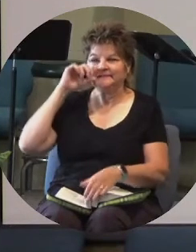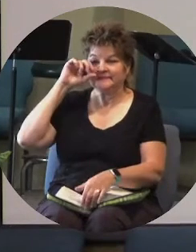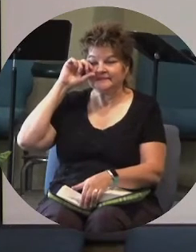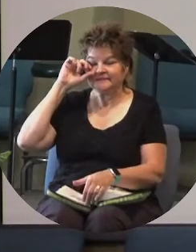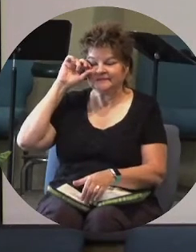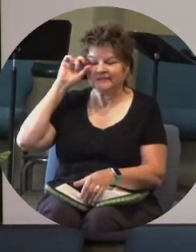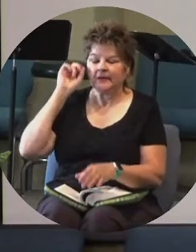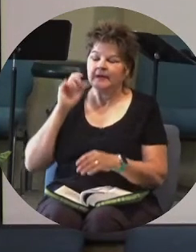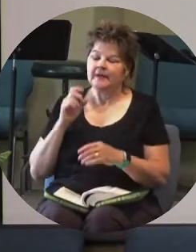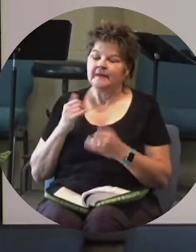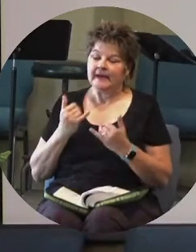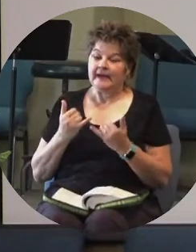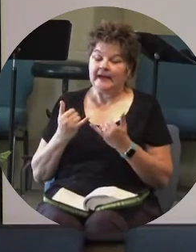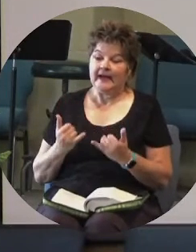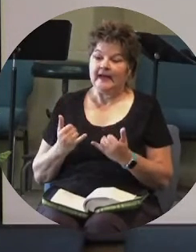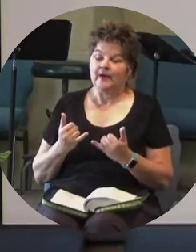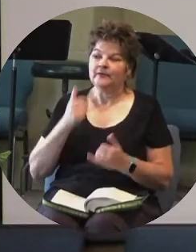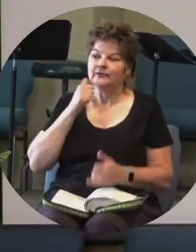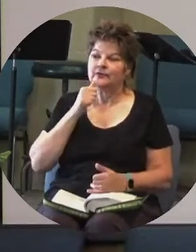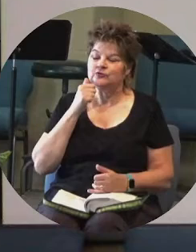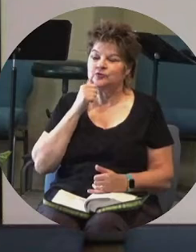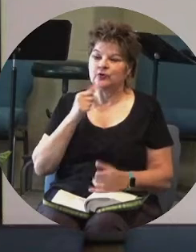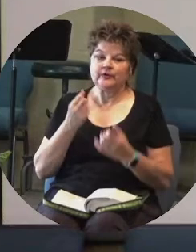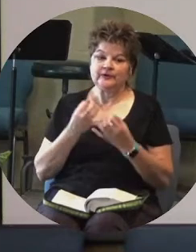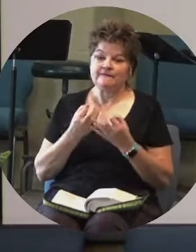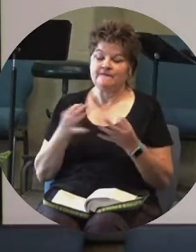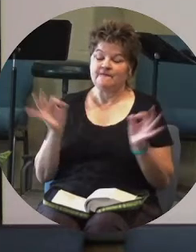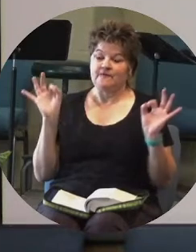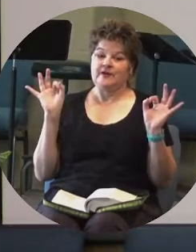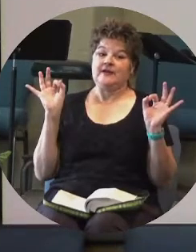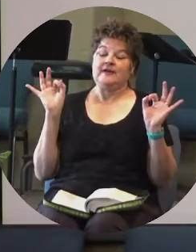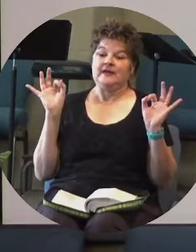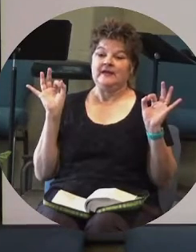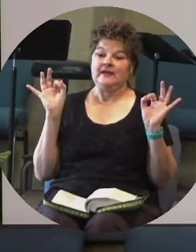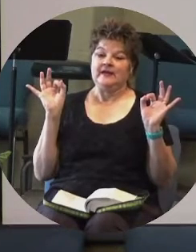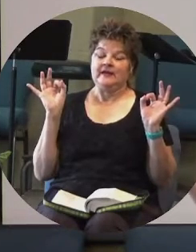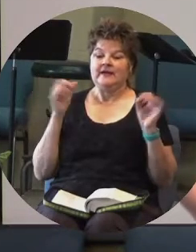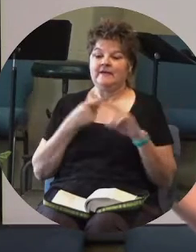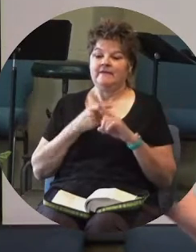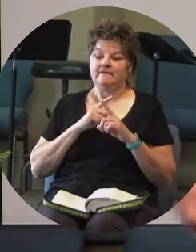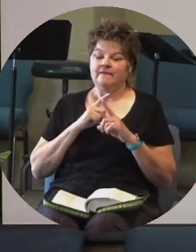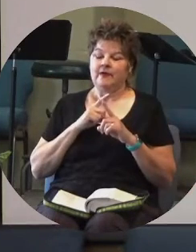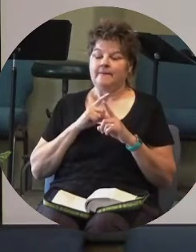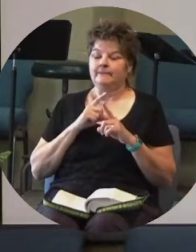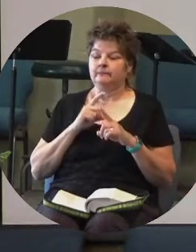But all of a sudden, this girl is free from her